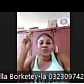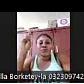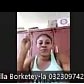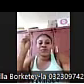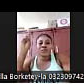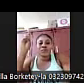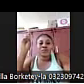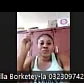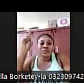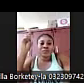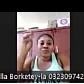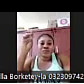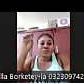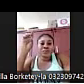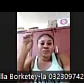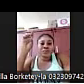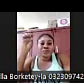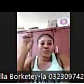E.